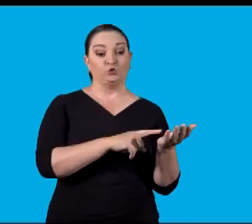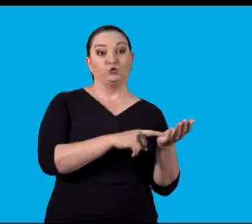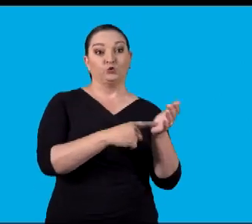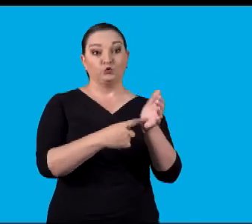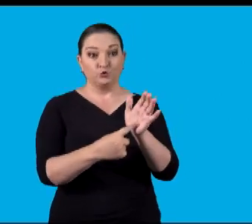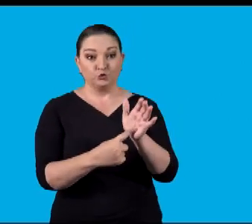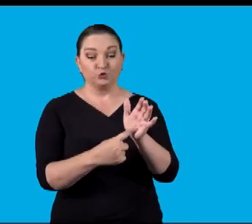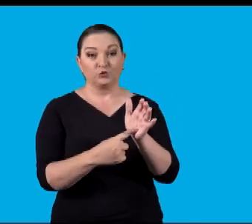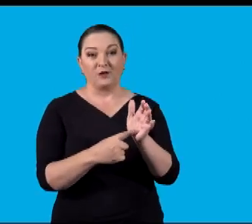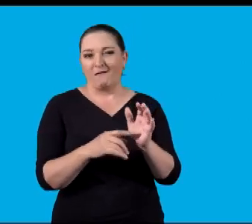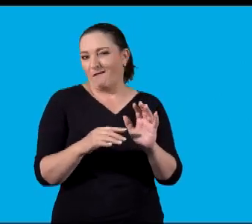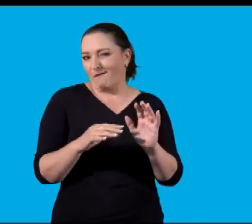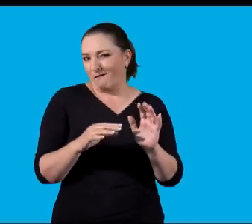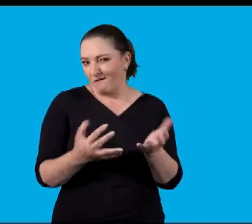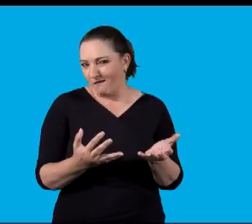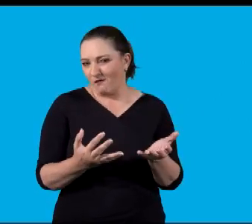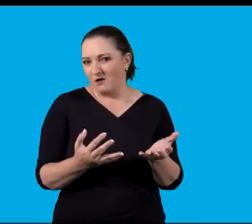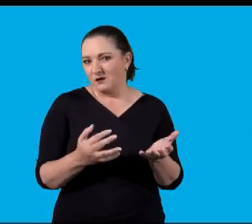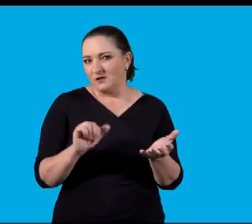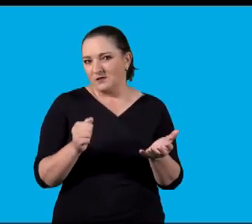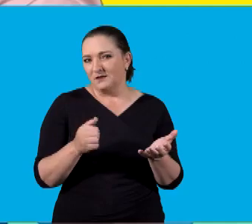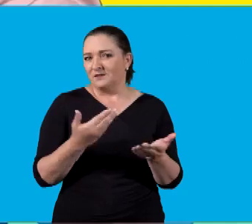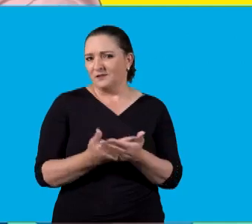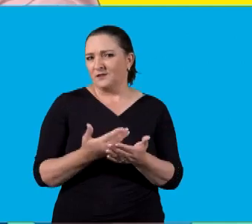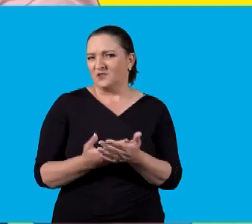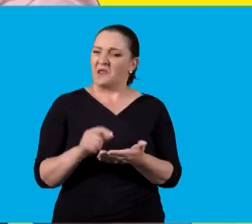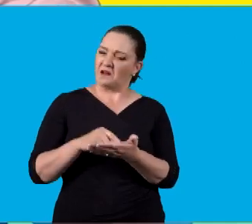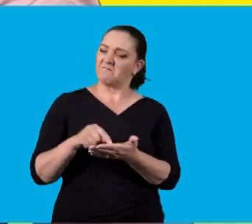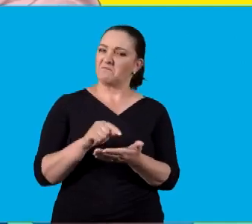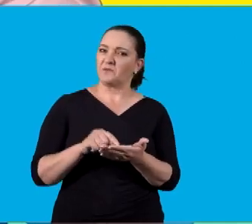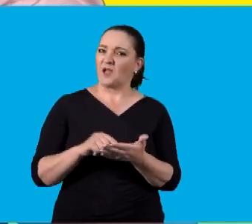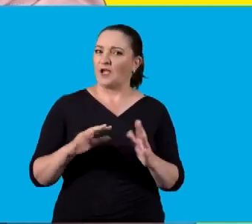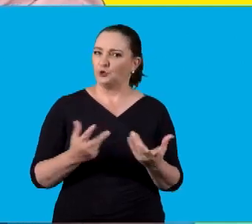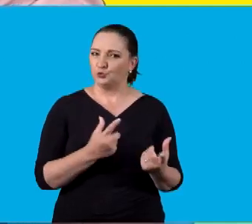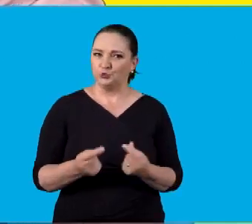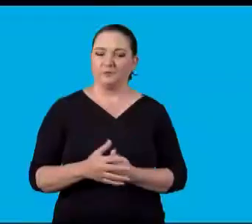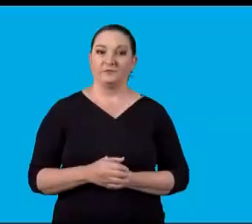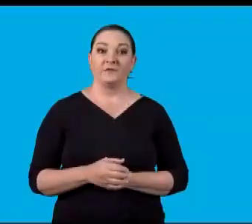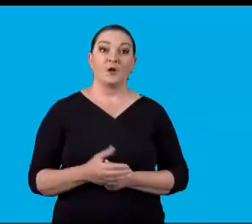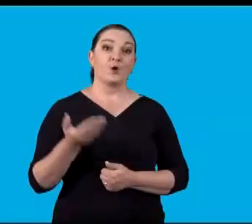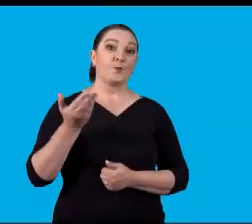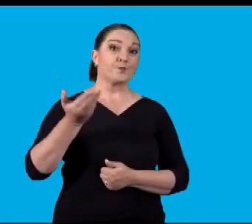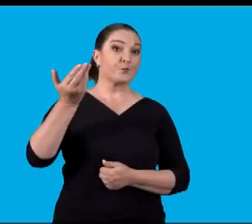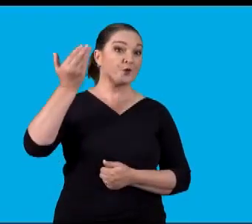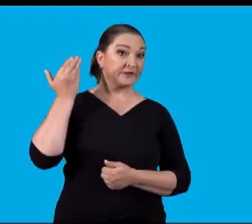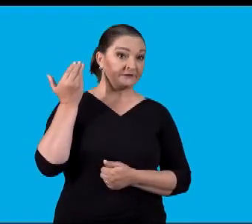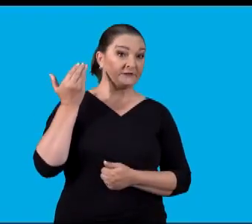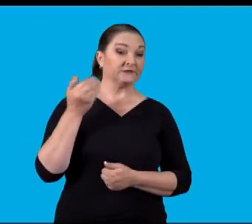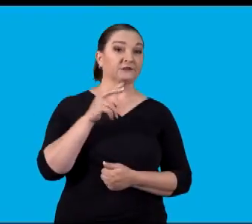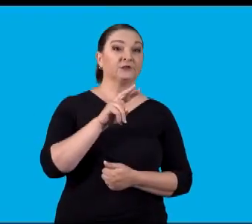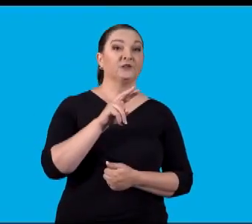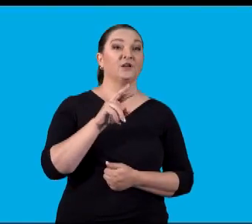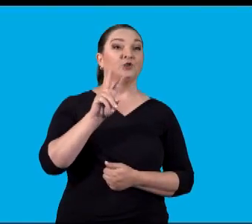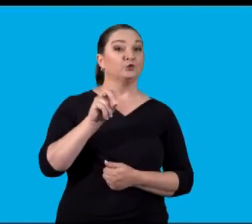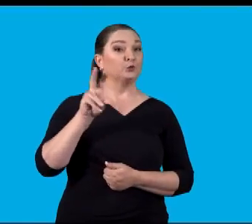I'm going to show you the method that I was talking about. You may call it the calculator method, whereby you now say previous. Previous